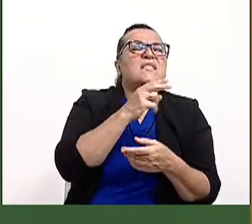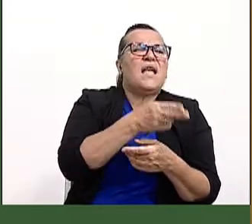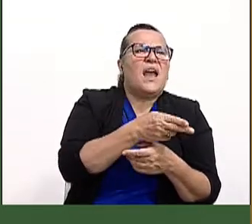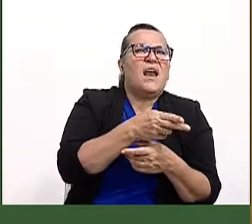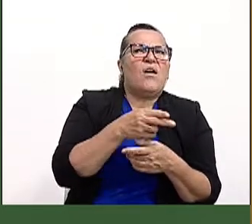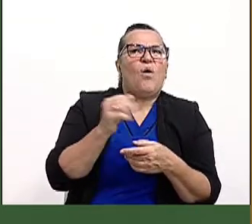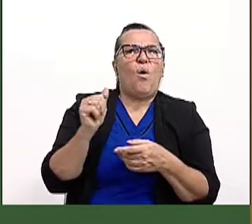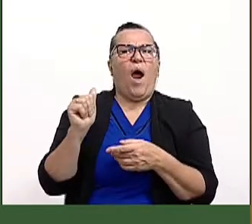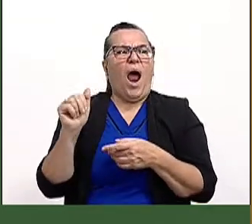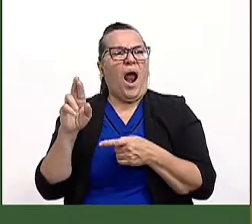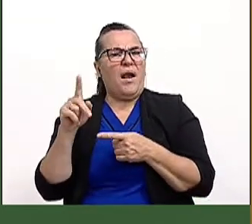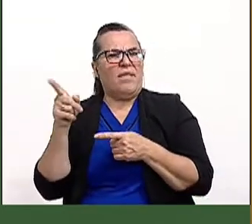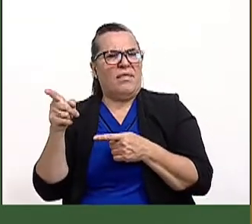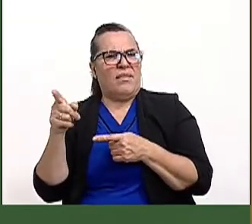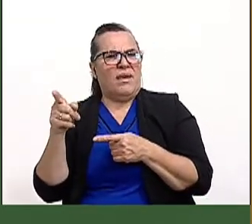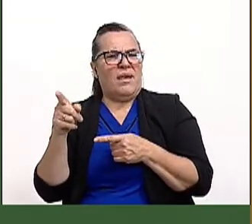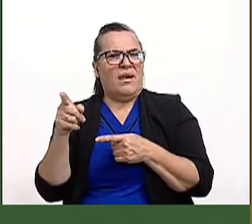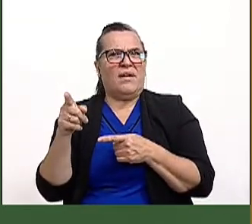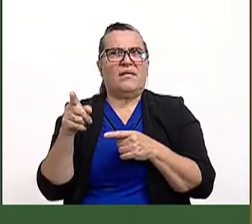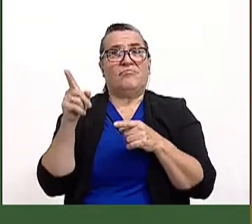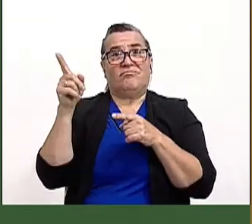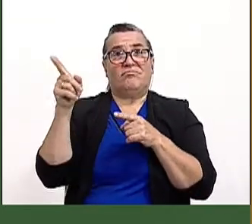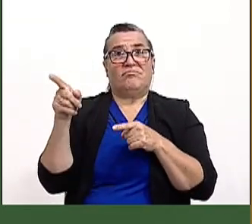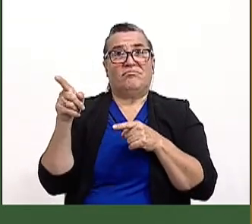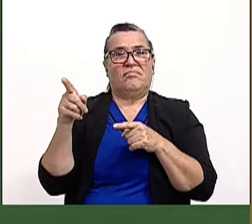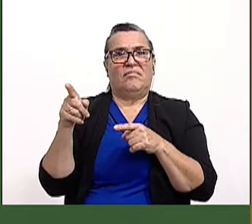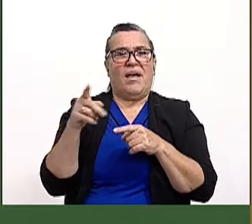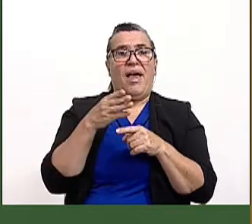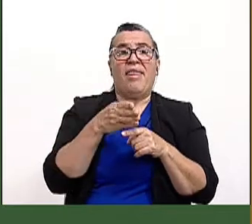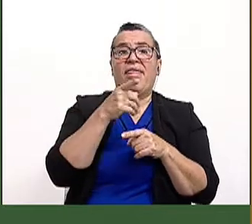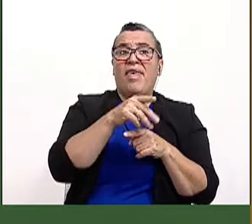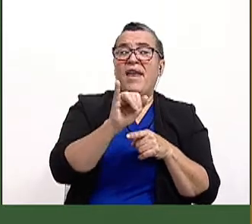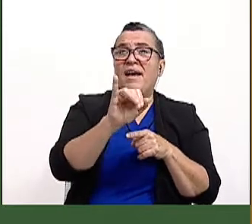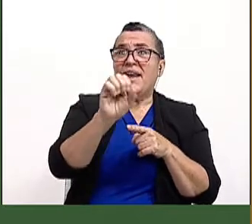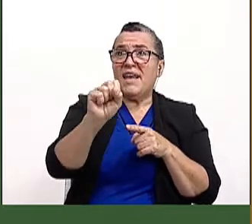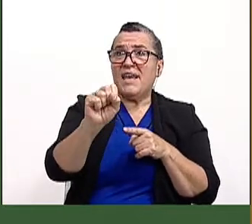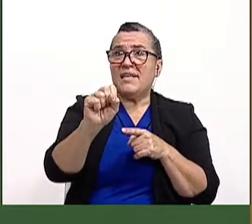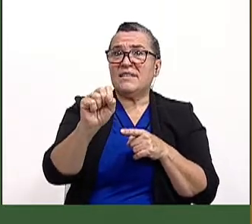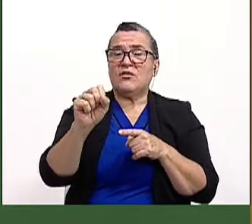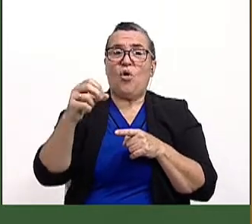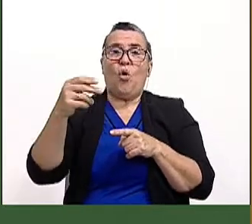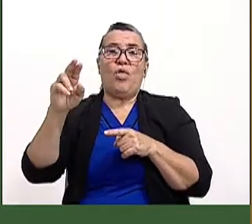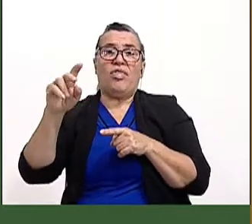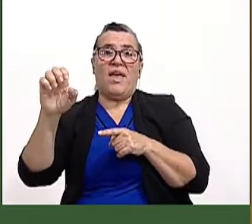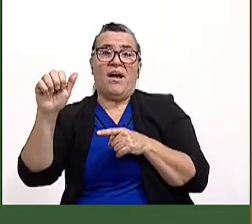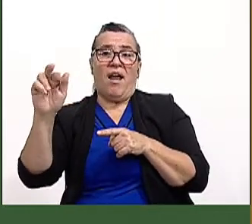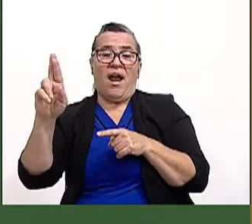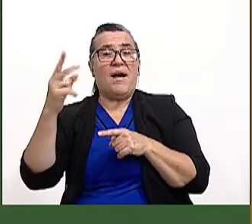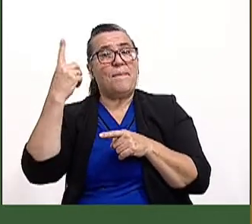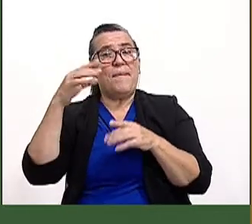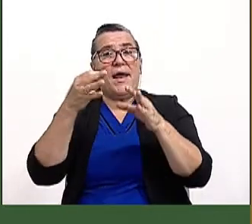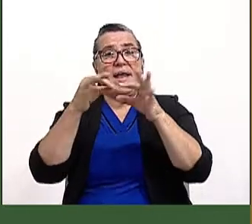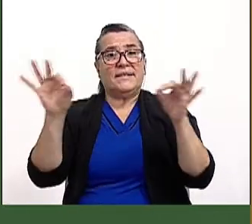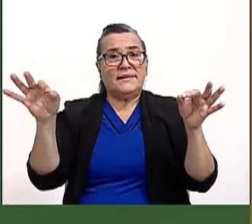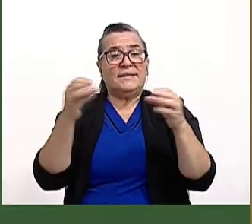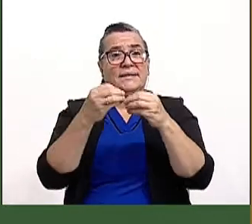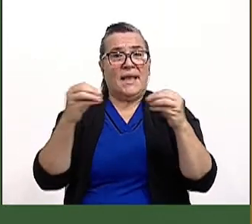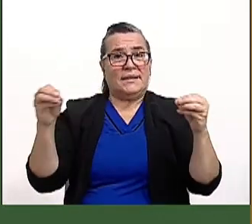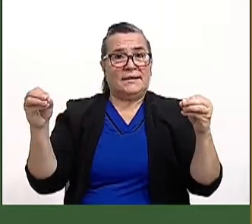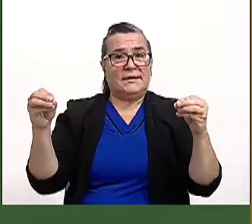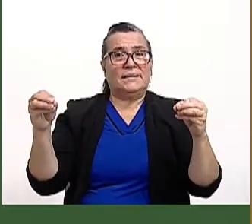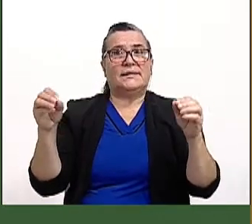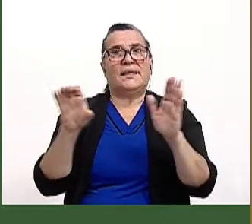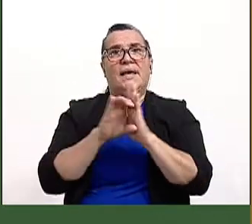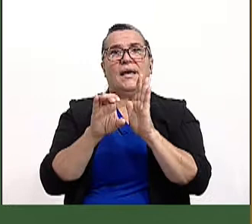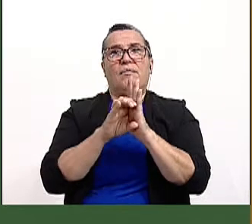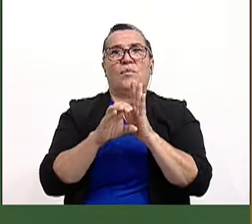first case, we're going to use there is or there are to make a sentence, okay, and statement. For